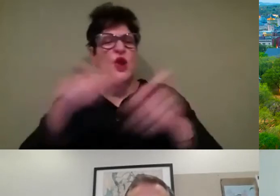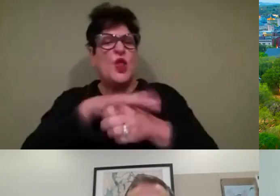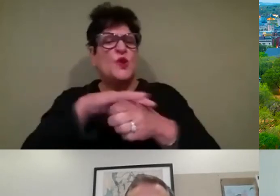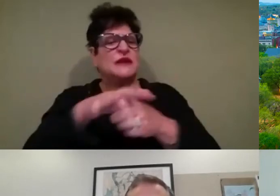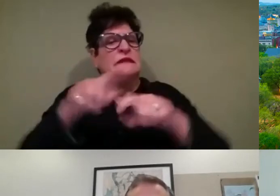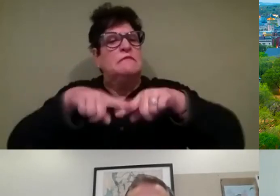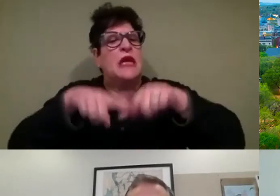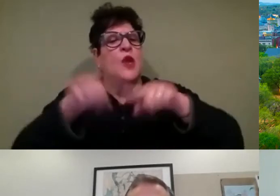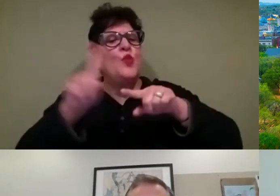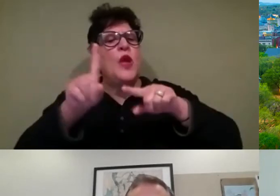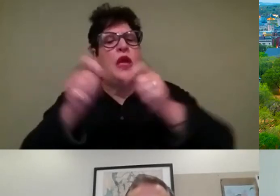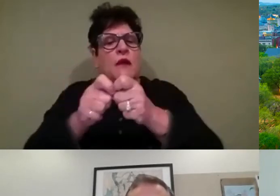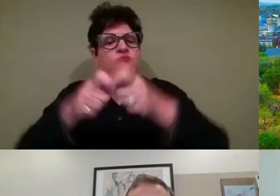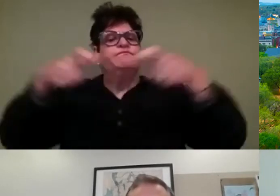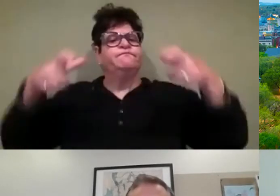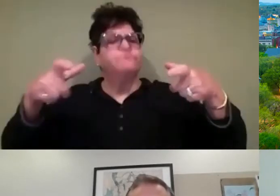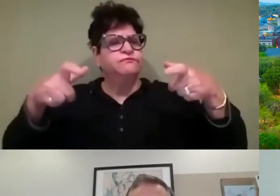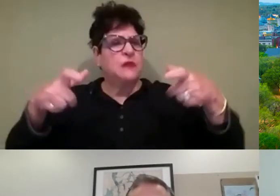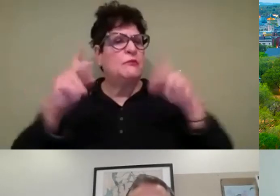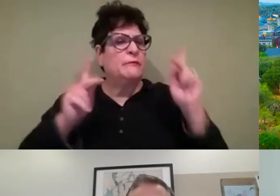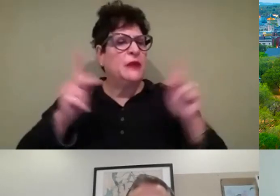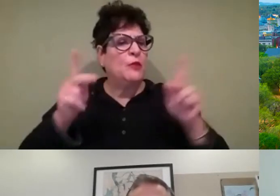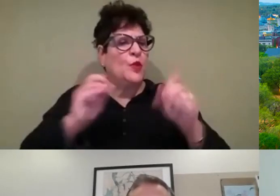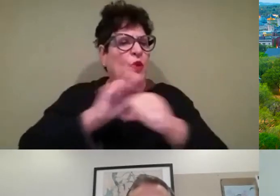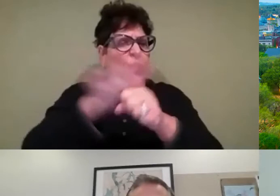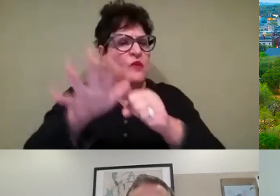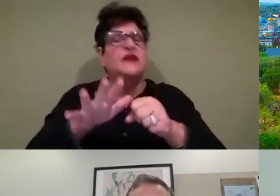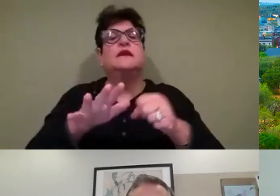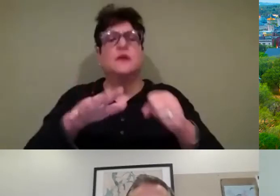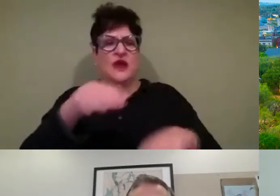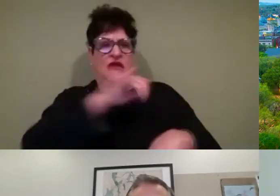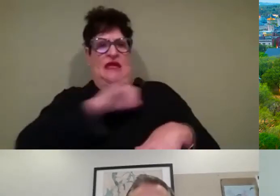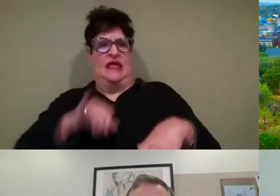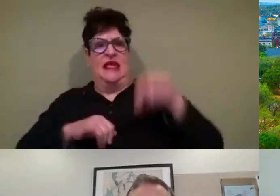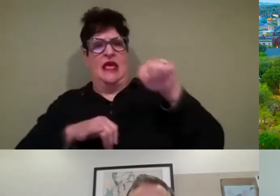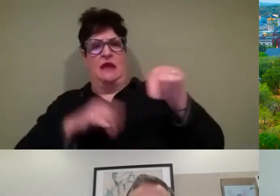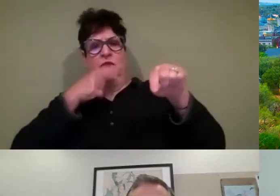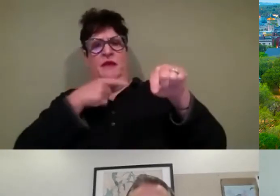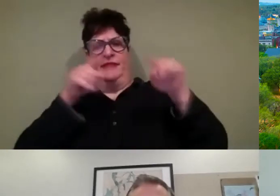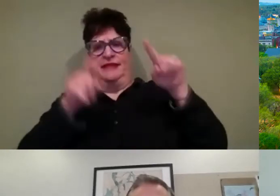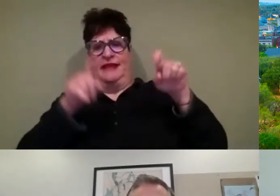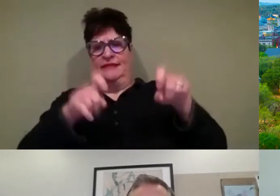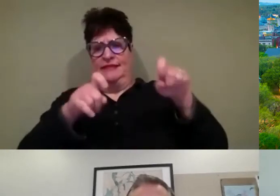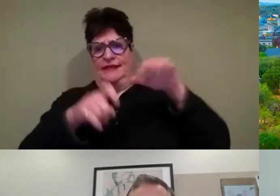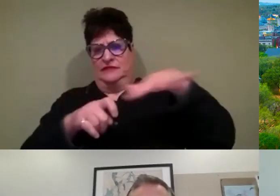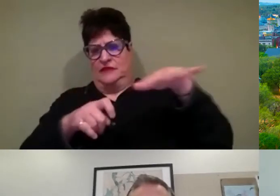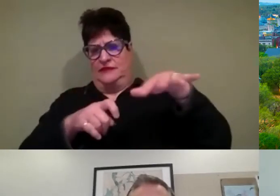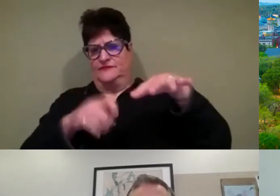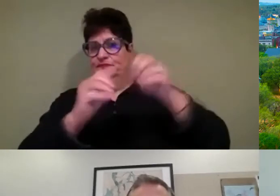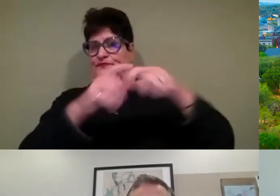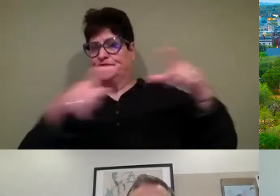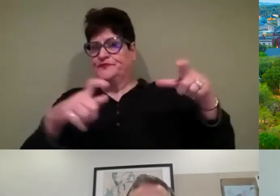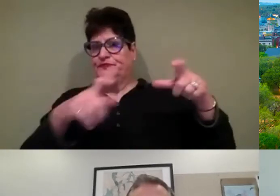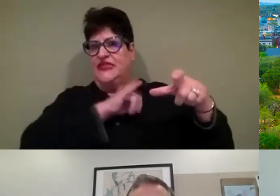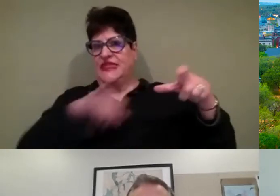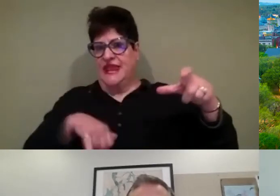currently available. There's also a Yale public testing site. We've expanded now. Yale has one at